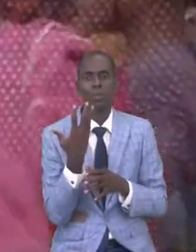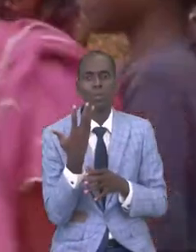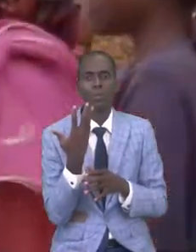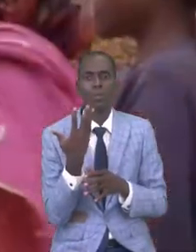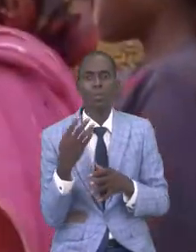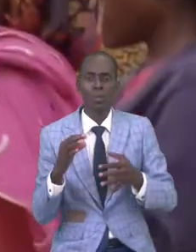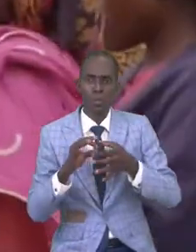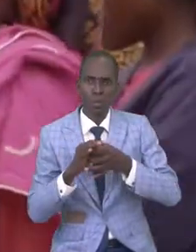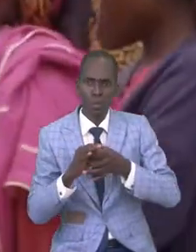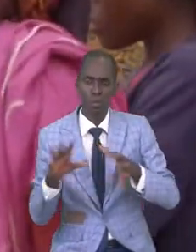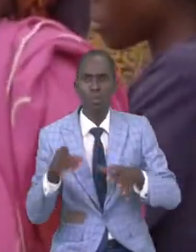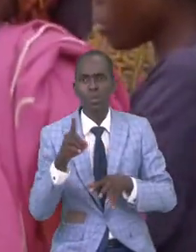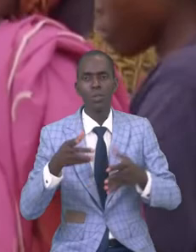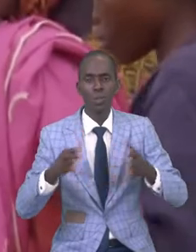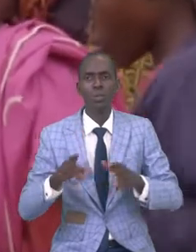Let him glow.